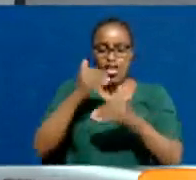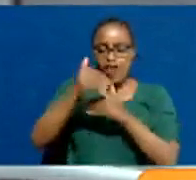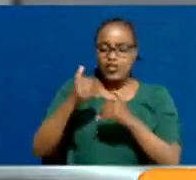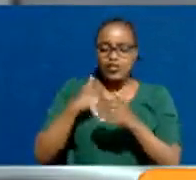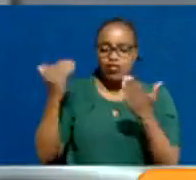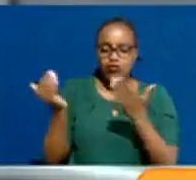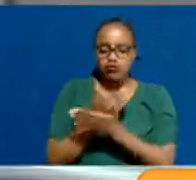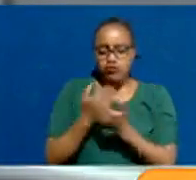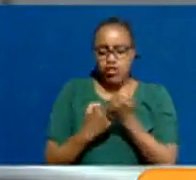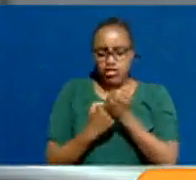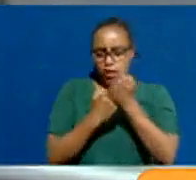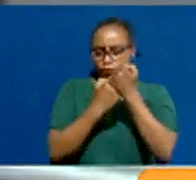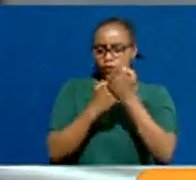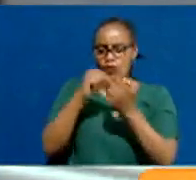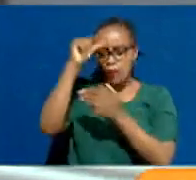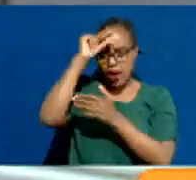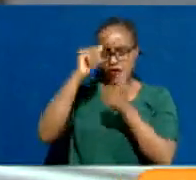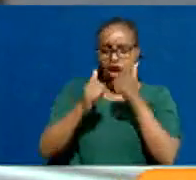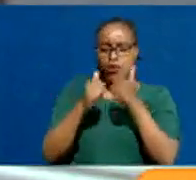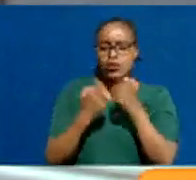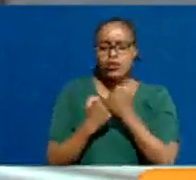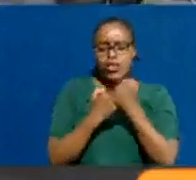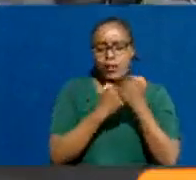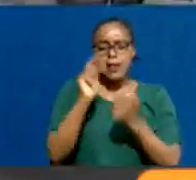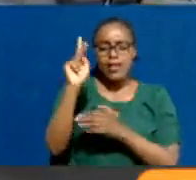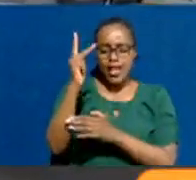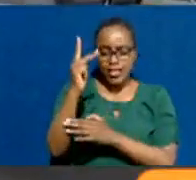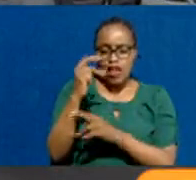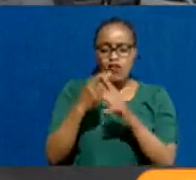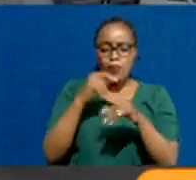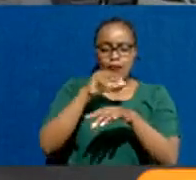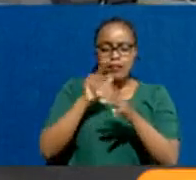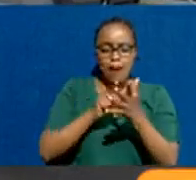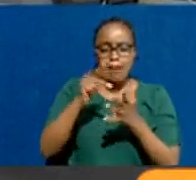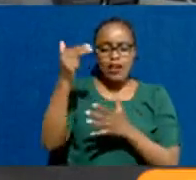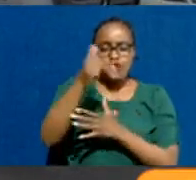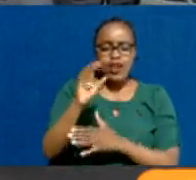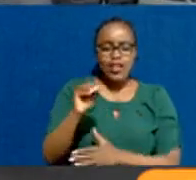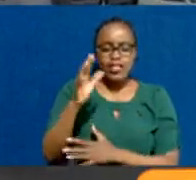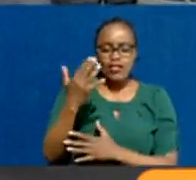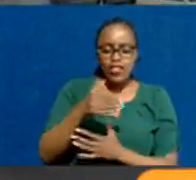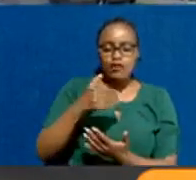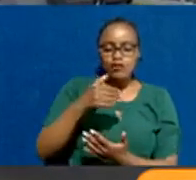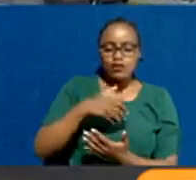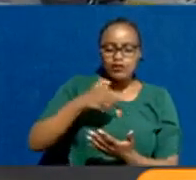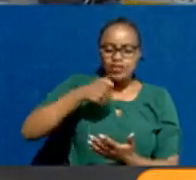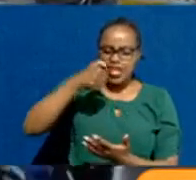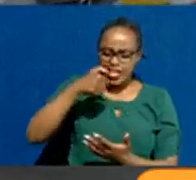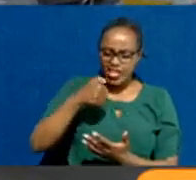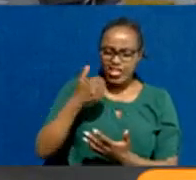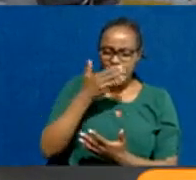subsidy support by the government, which cushioned Kenyans from the high prices of fuel products. The price of kerosene also increased